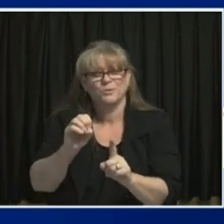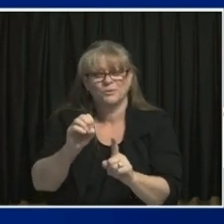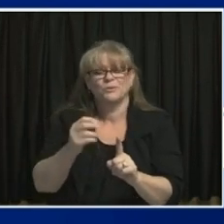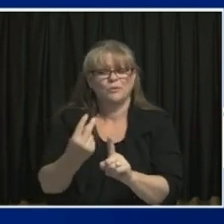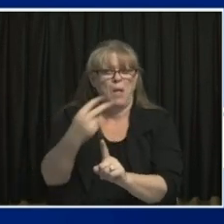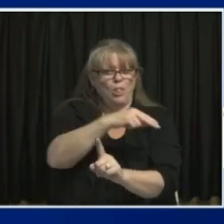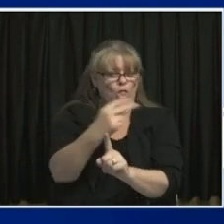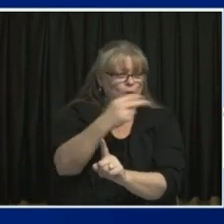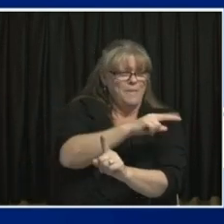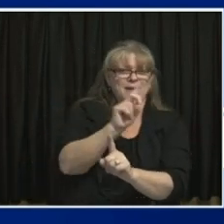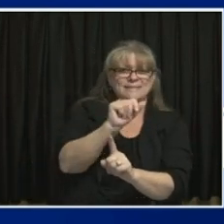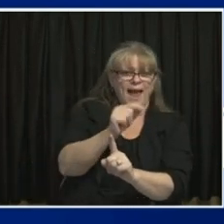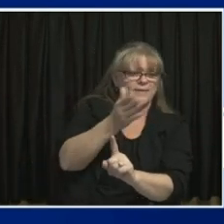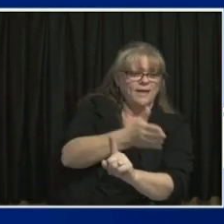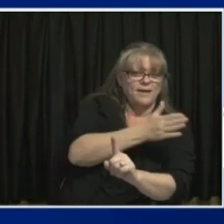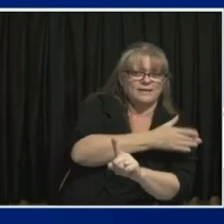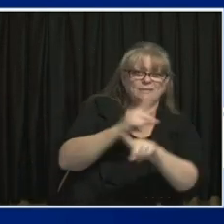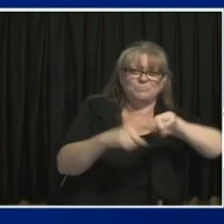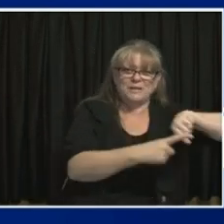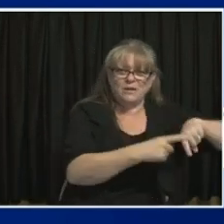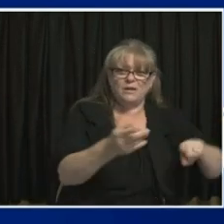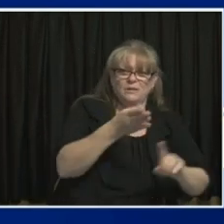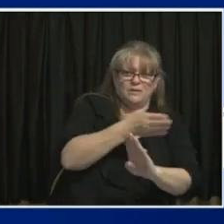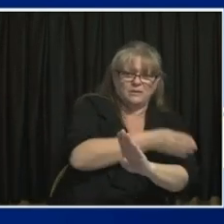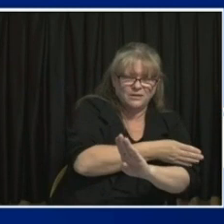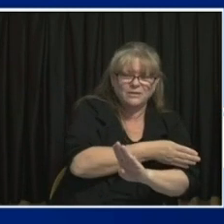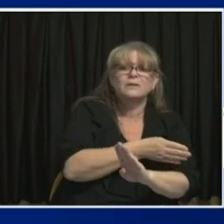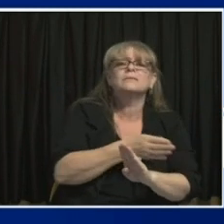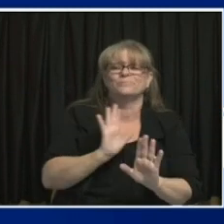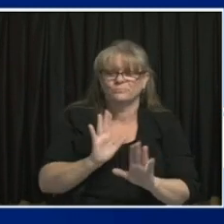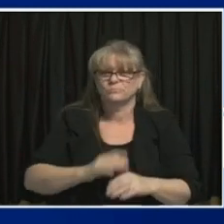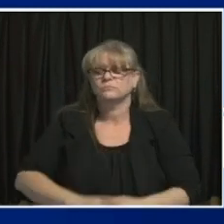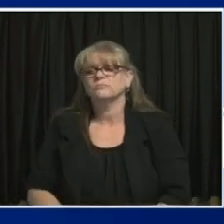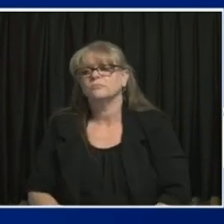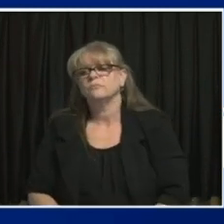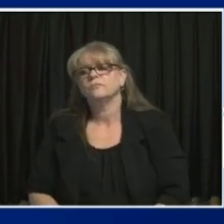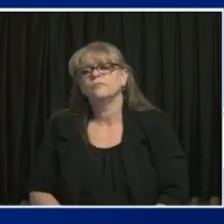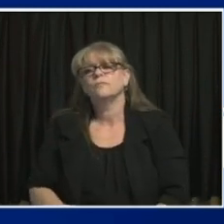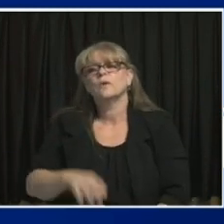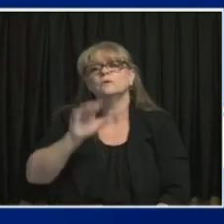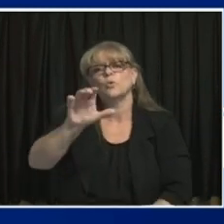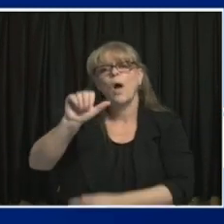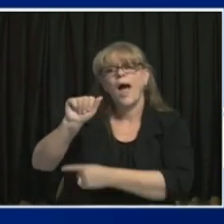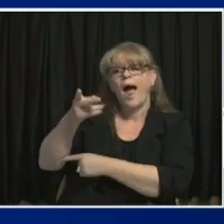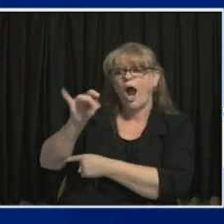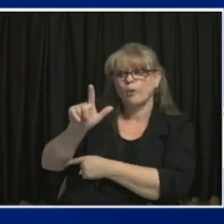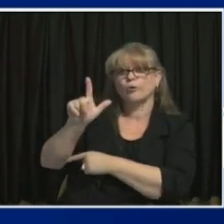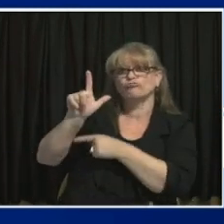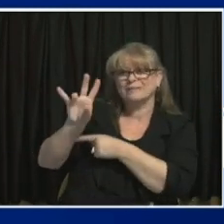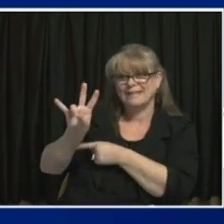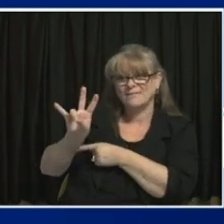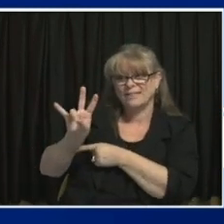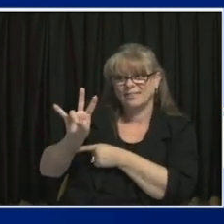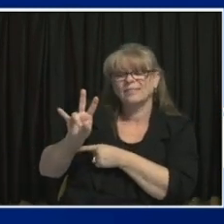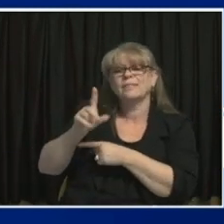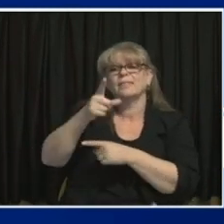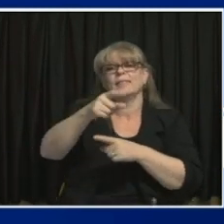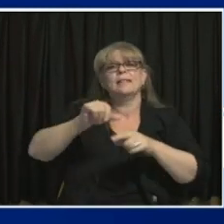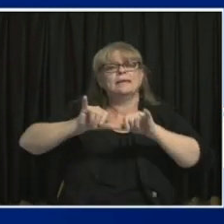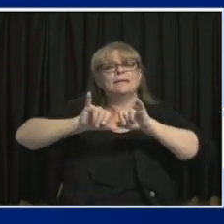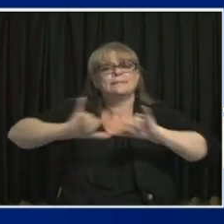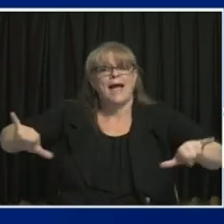always subject to phase-ins, right? Whereas in April 27th, the stay-at-home order ended. We talked about what May would look